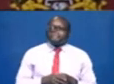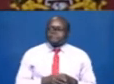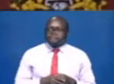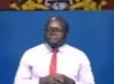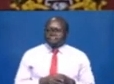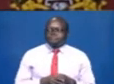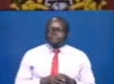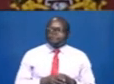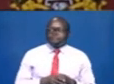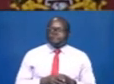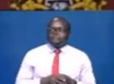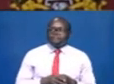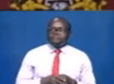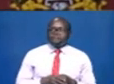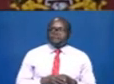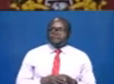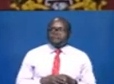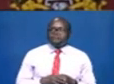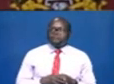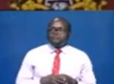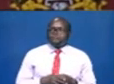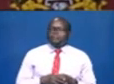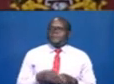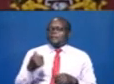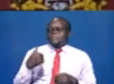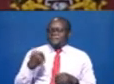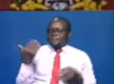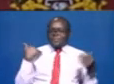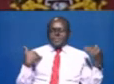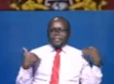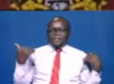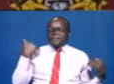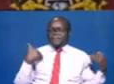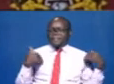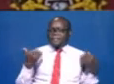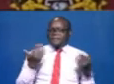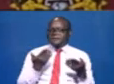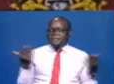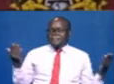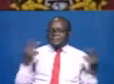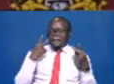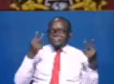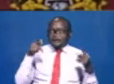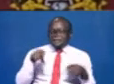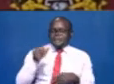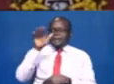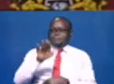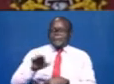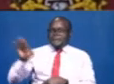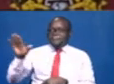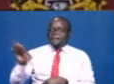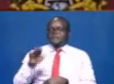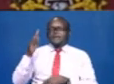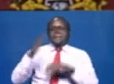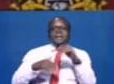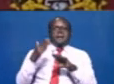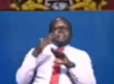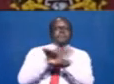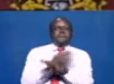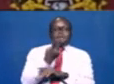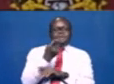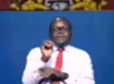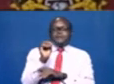I have a disturbing episode that I have seen in this Parliament, unlike in the 11th Parliament when I first joined